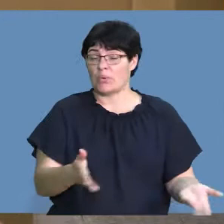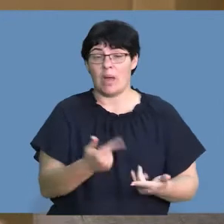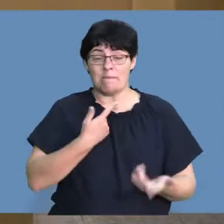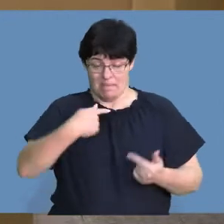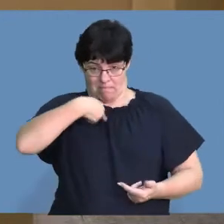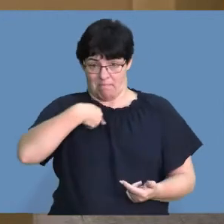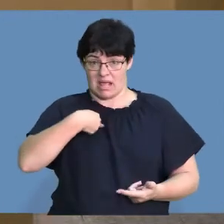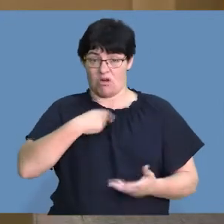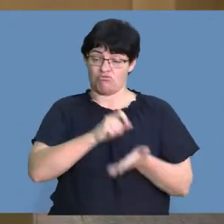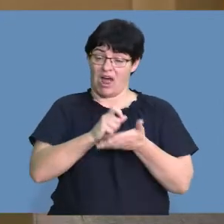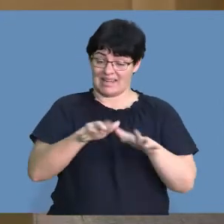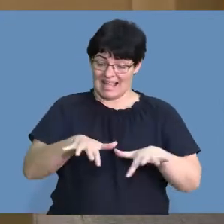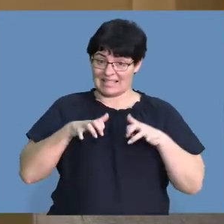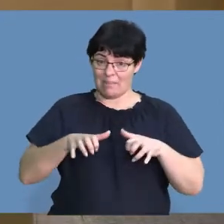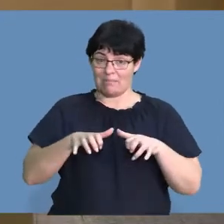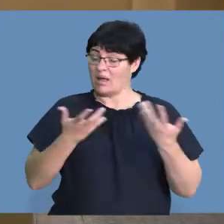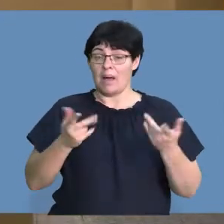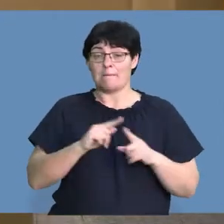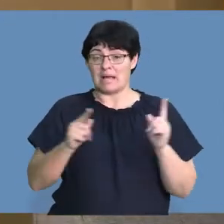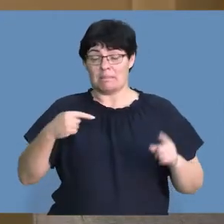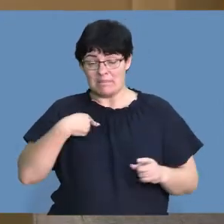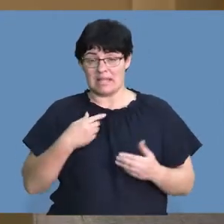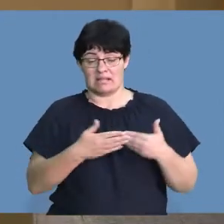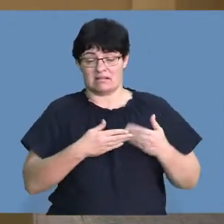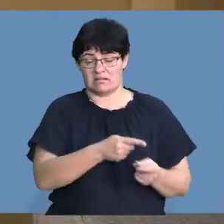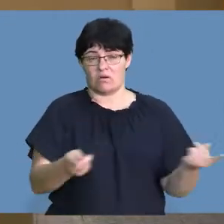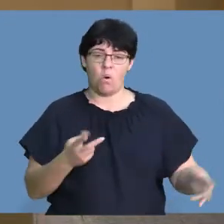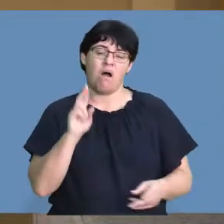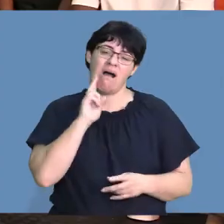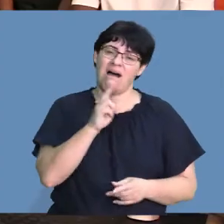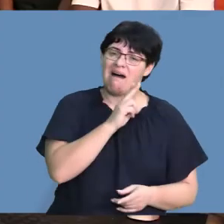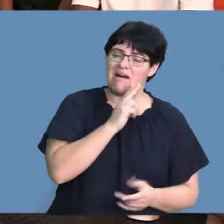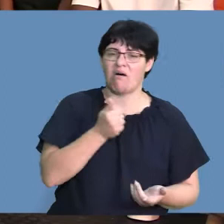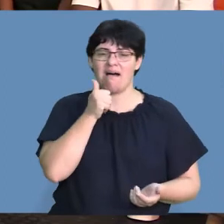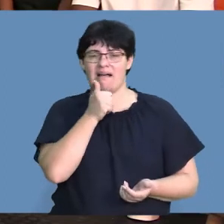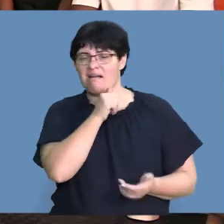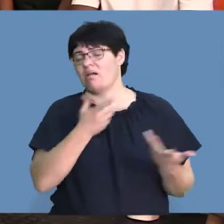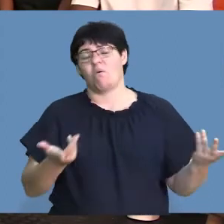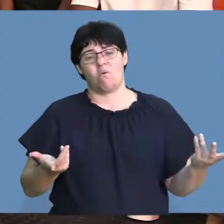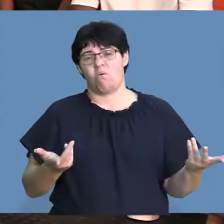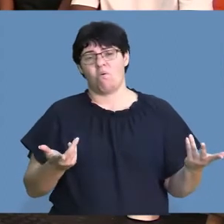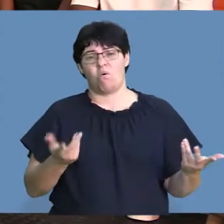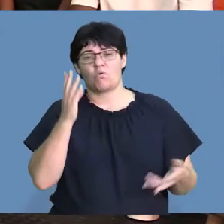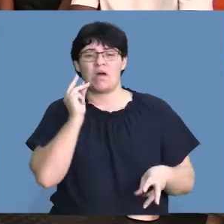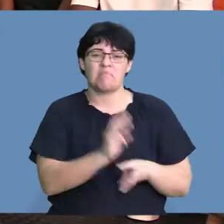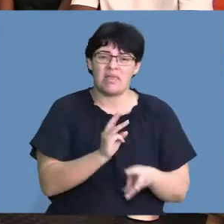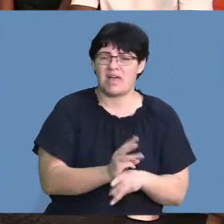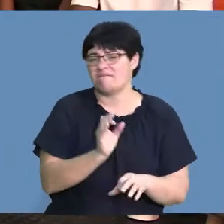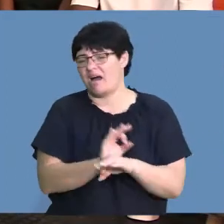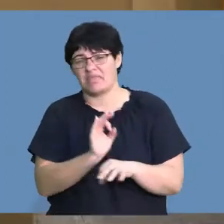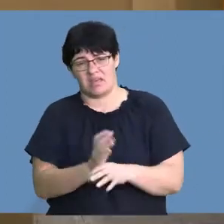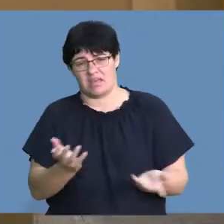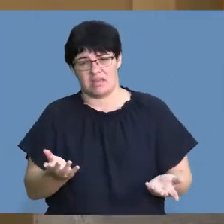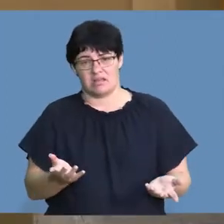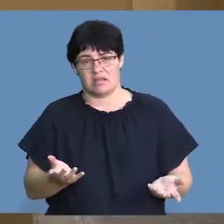the person who heads the home up. Maybe it's your aunt or uncle or a gran or grandpa. Whatever the